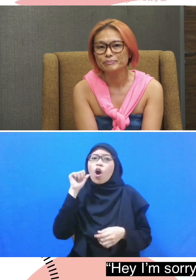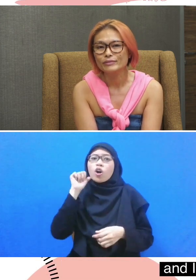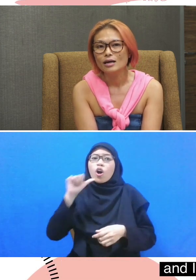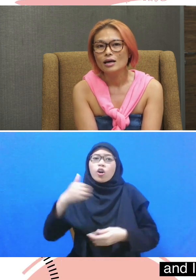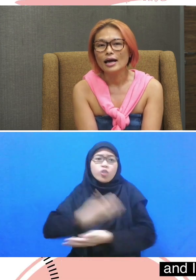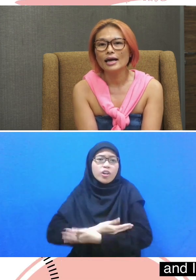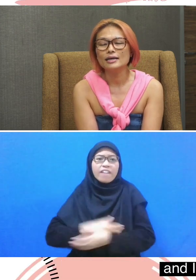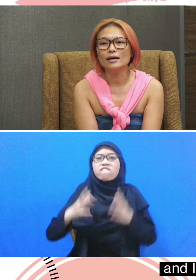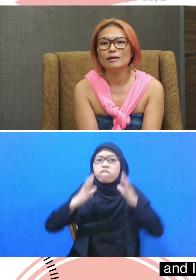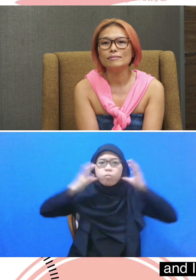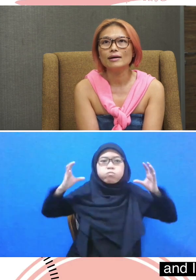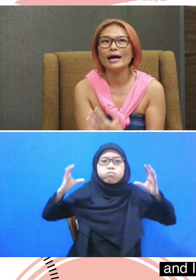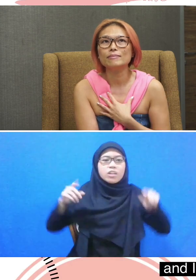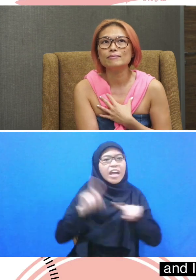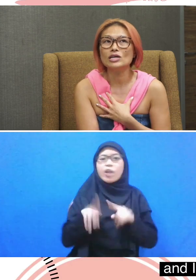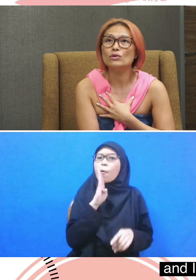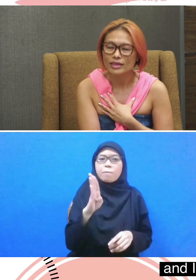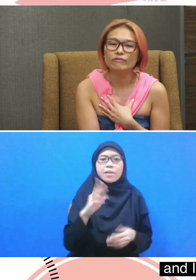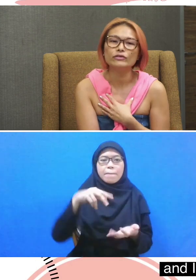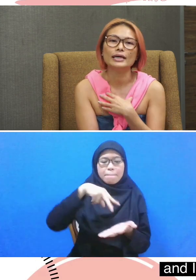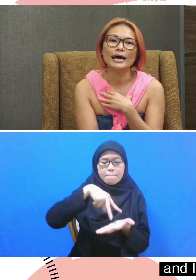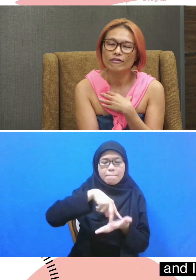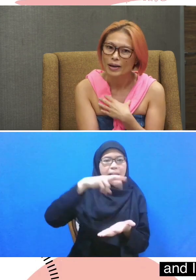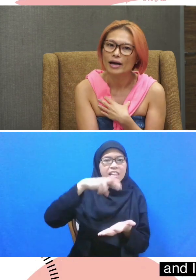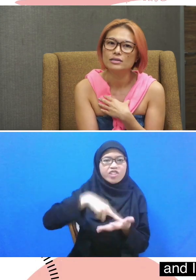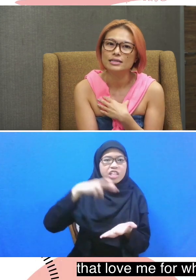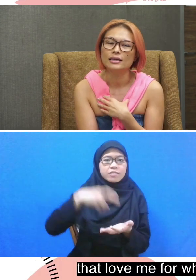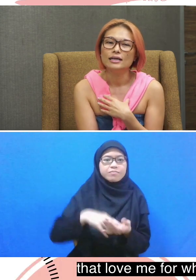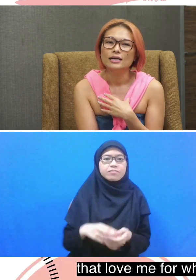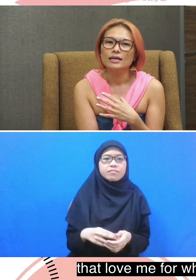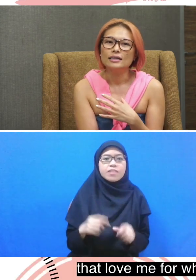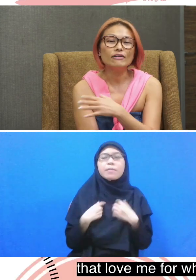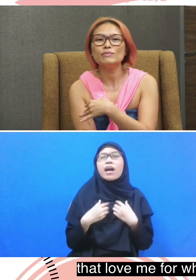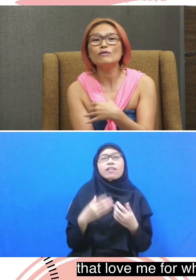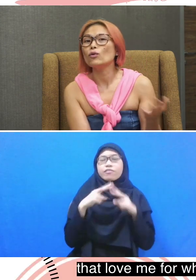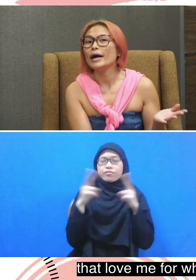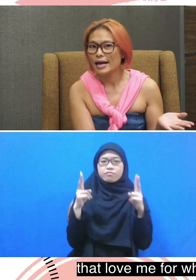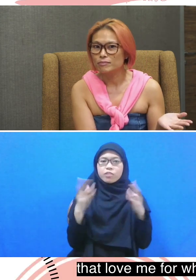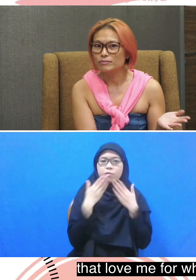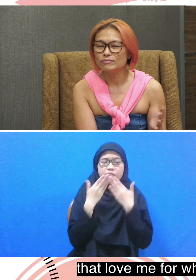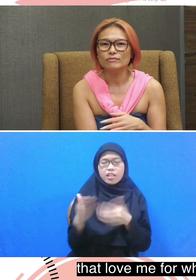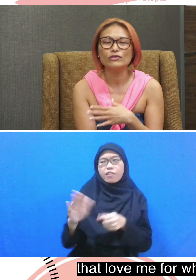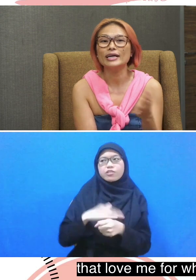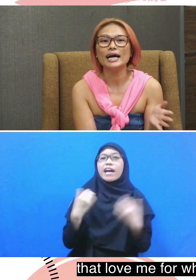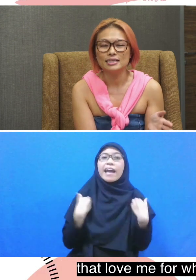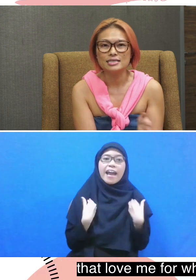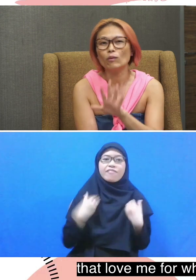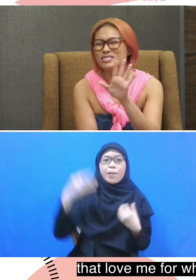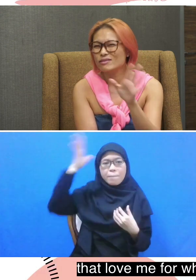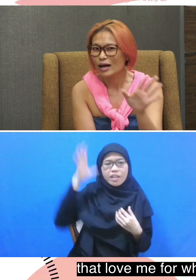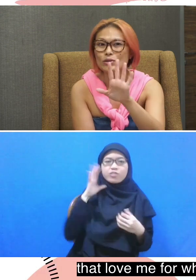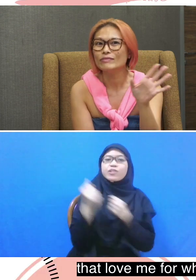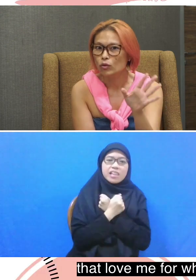ballerina." And I'm just so thankful that I have parents that love me for who I am, regardless.